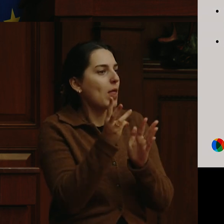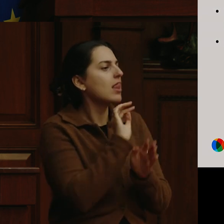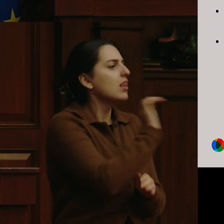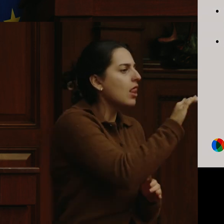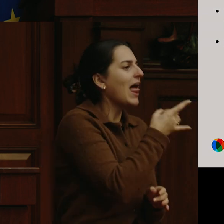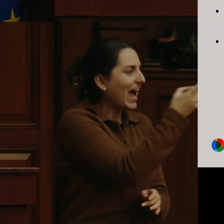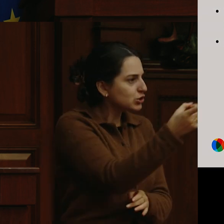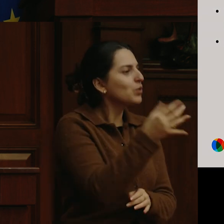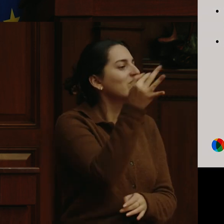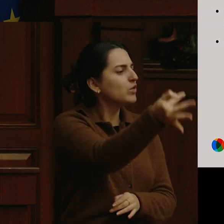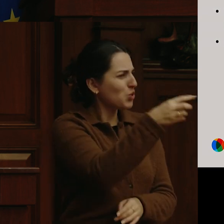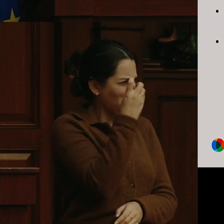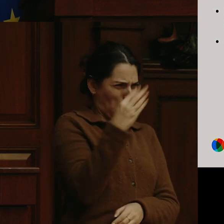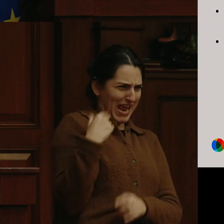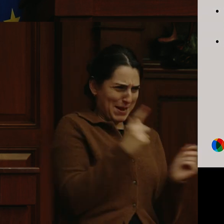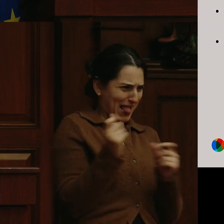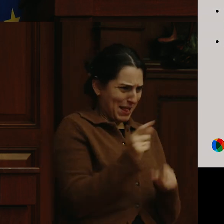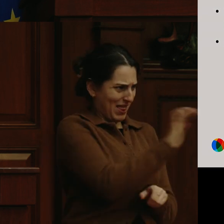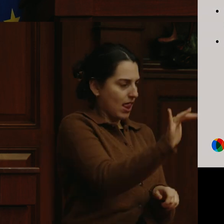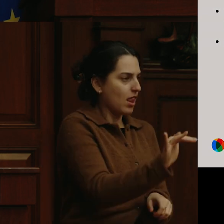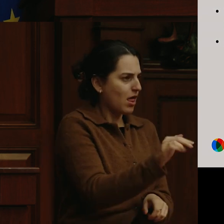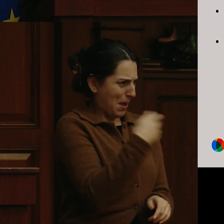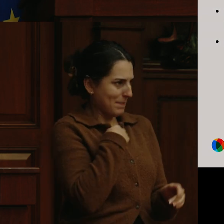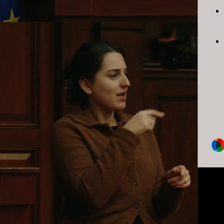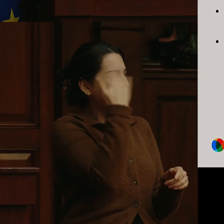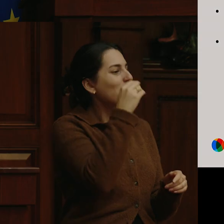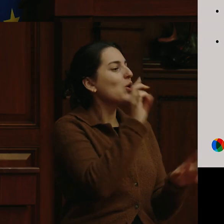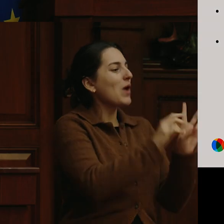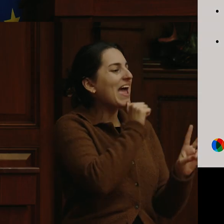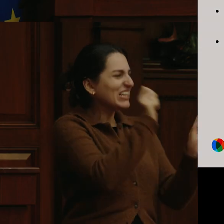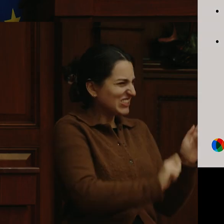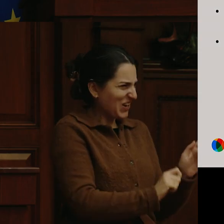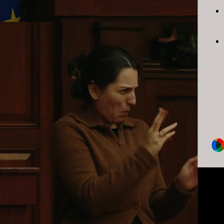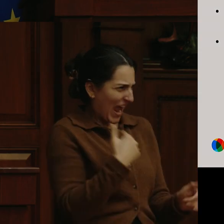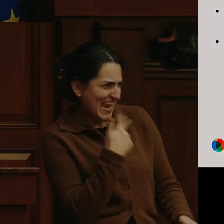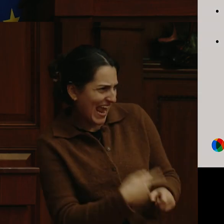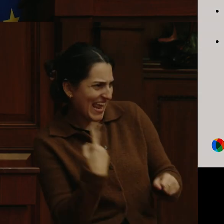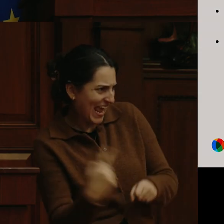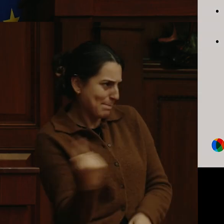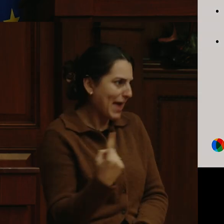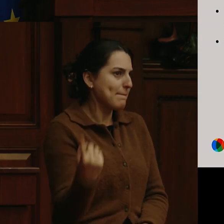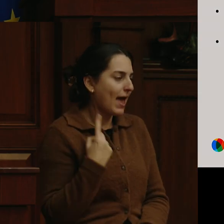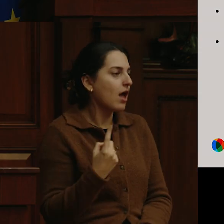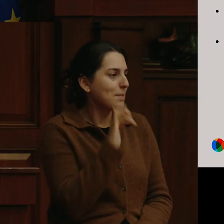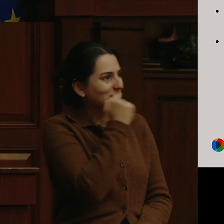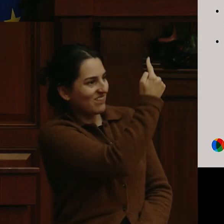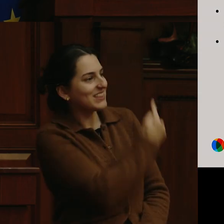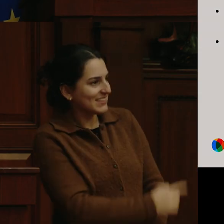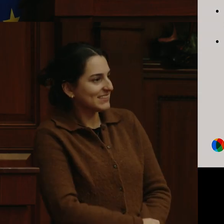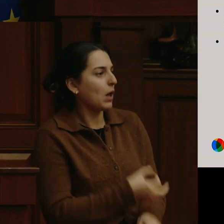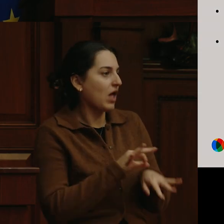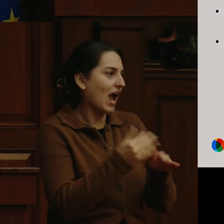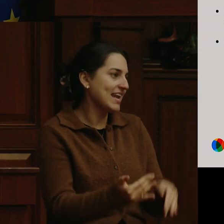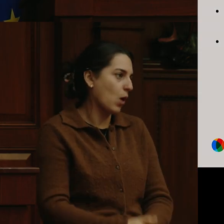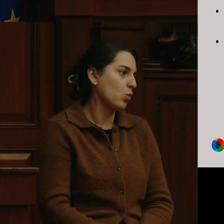asked, and you may wonder why you've filled in a survey already, why are we asking you to do it again? So I'll just kind of guide you through